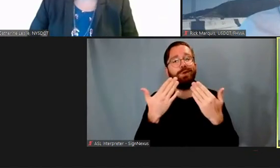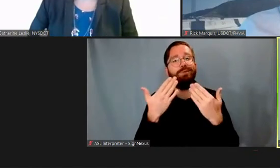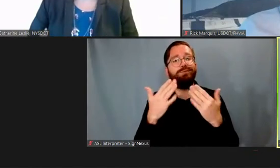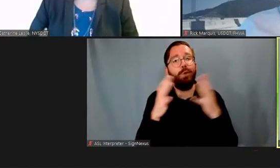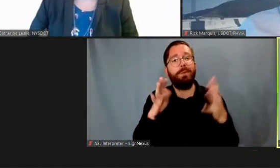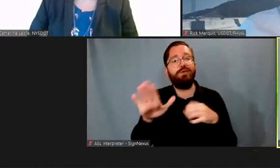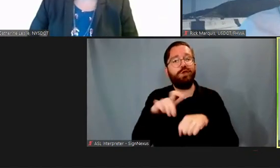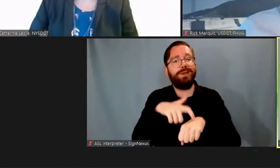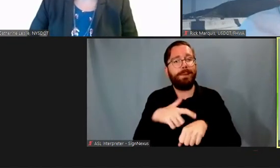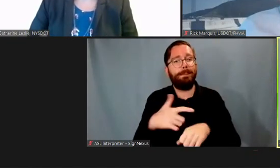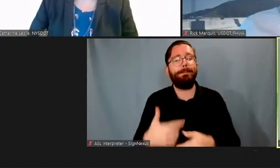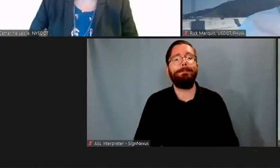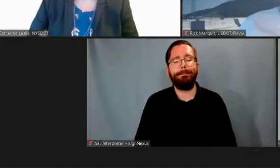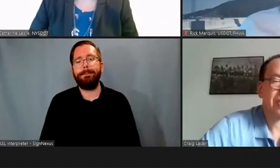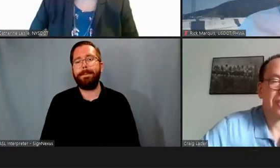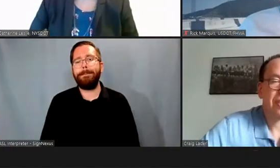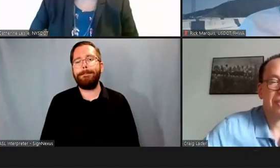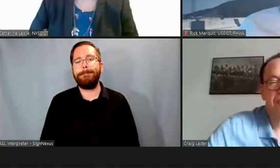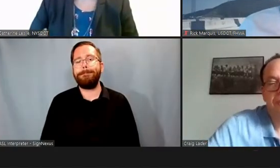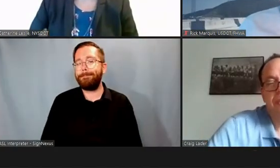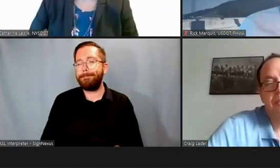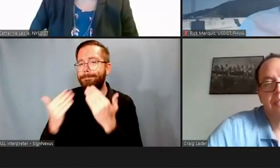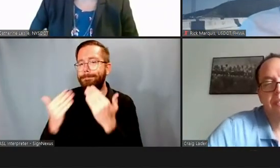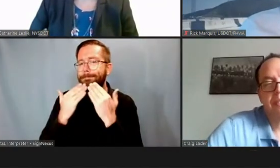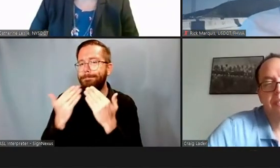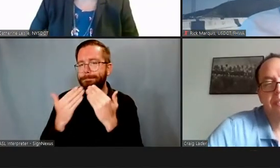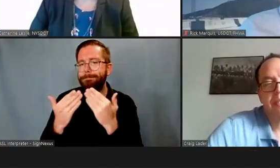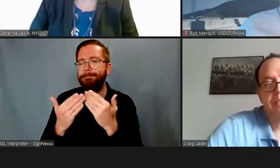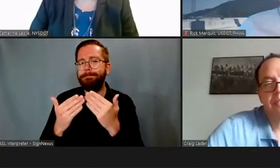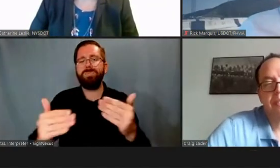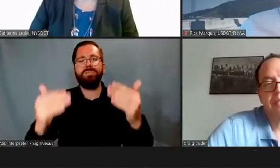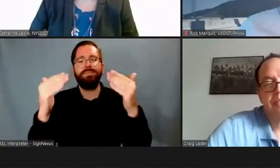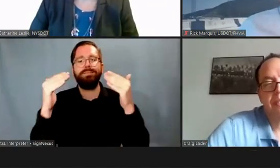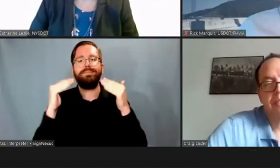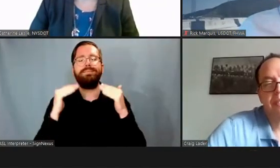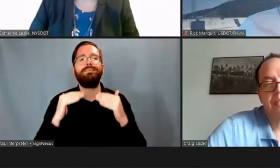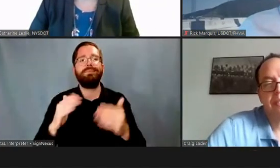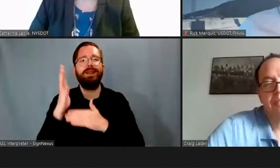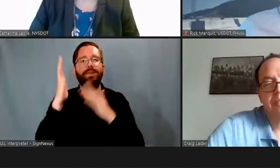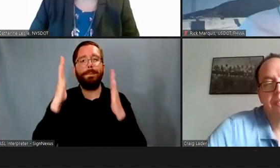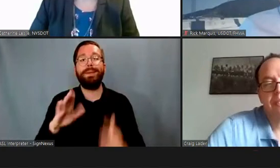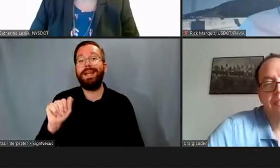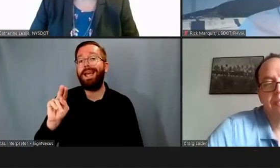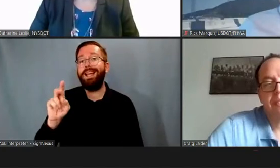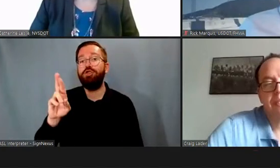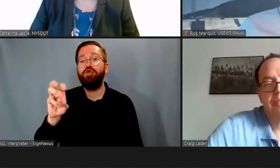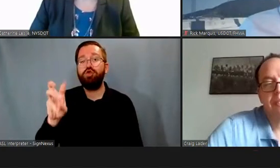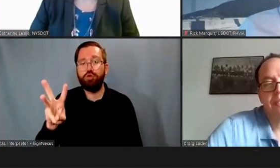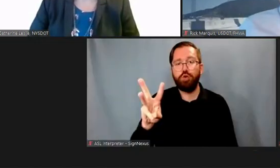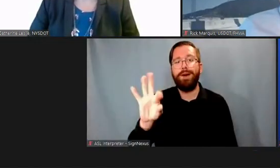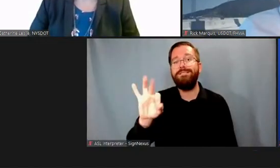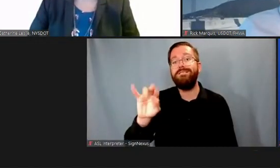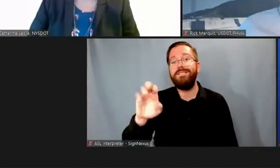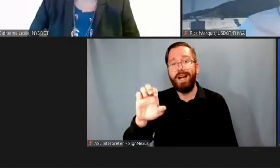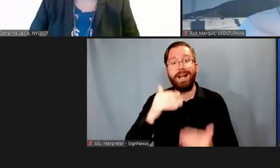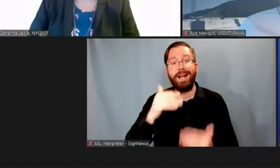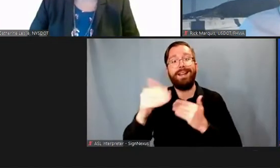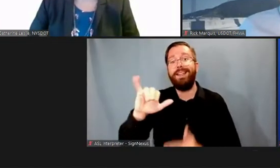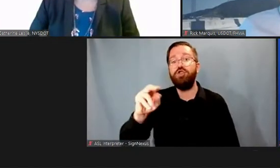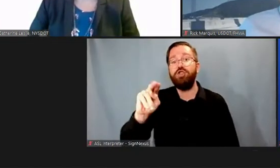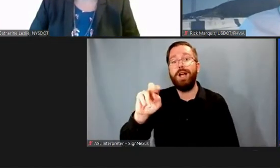us thank you our next speaker is andrew fine followed by jonathan